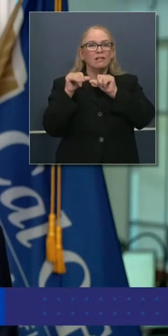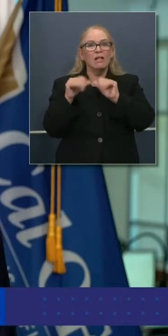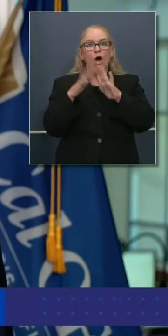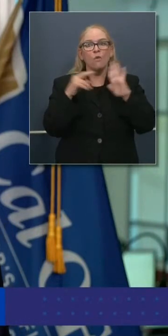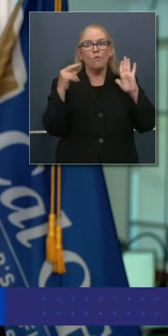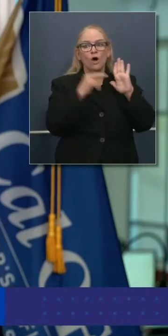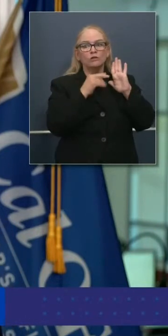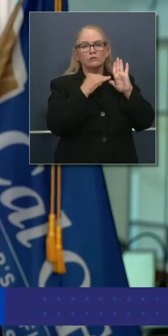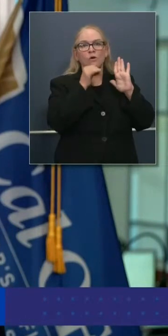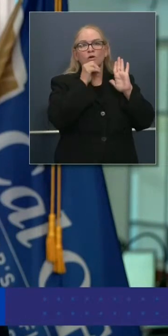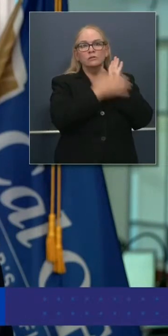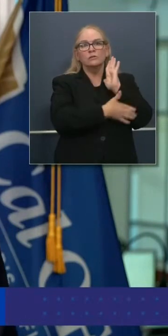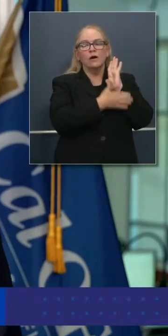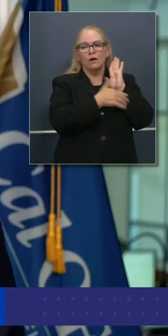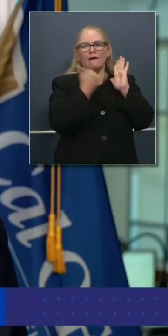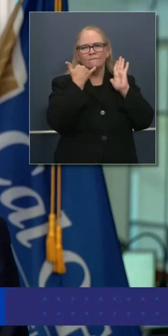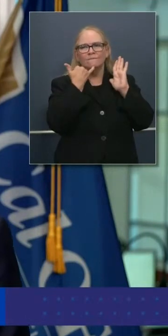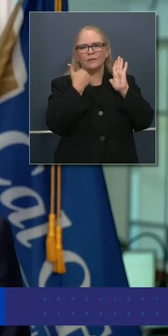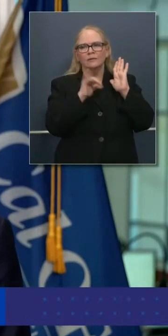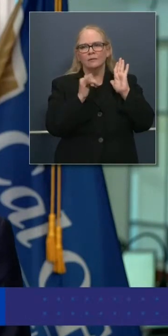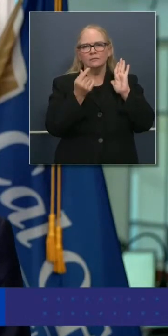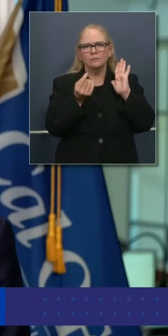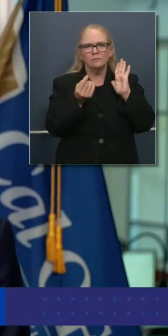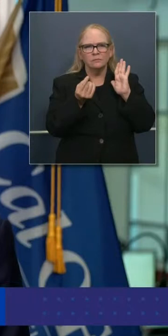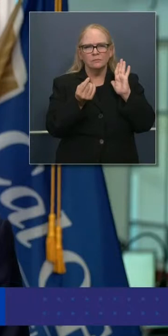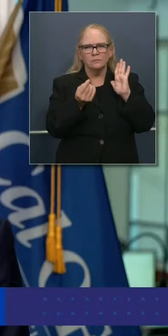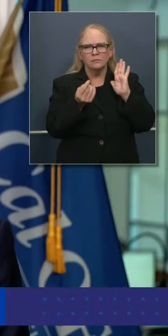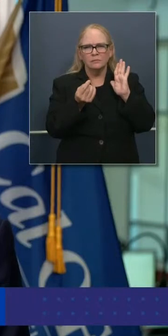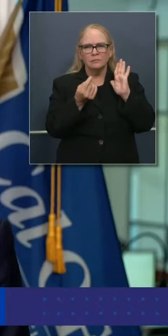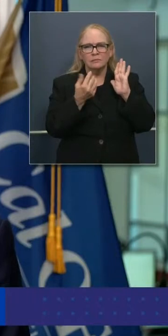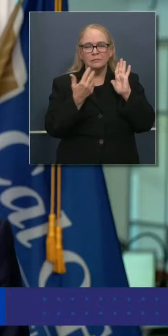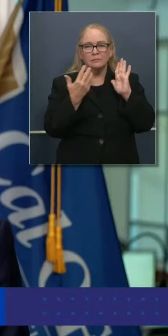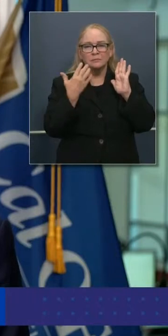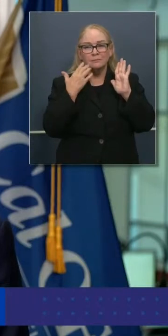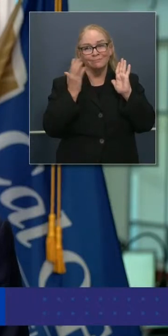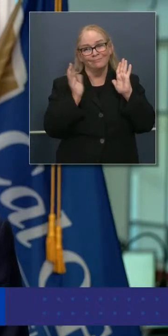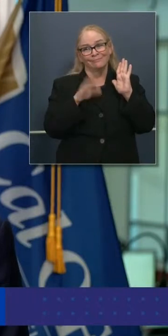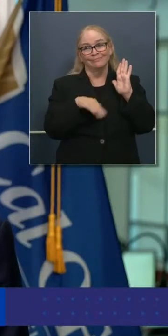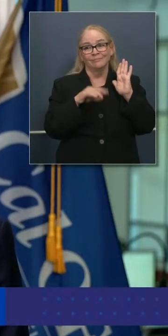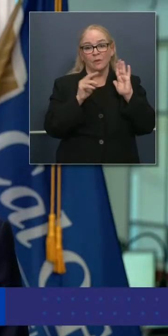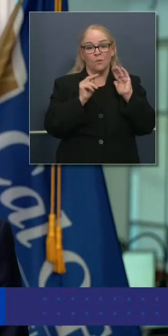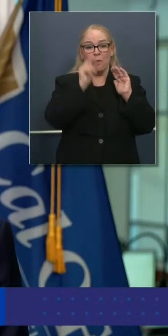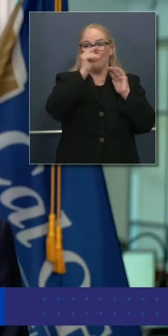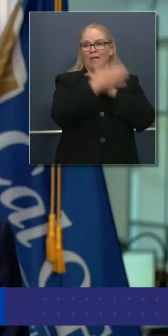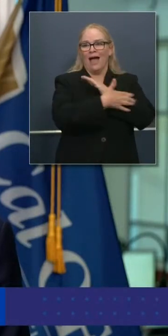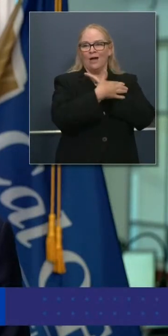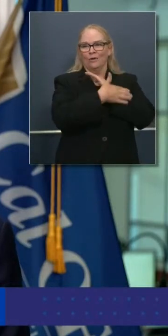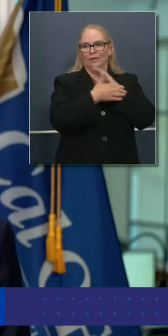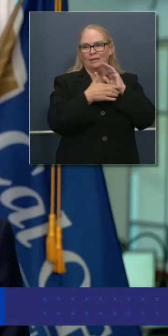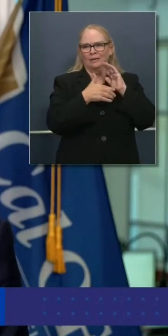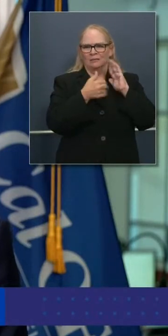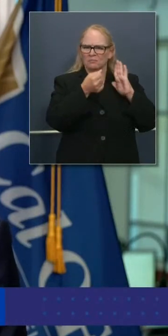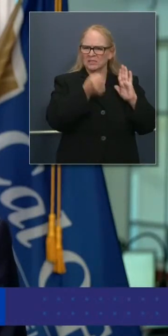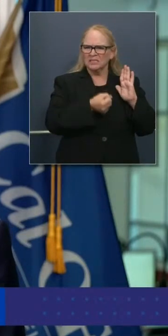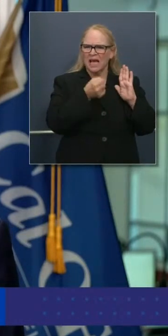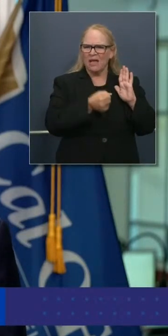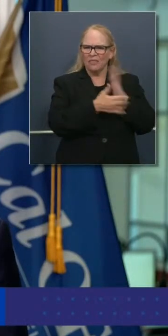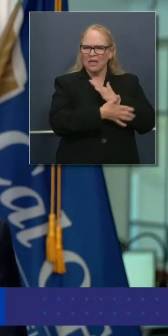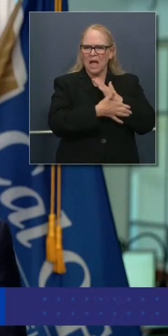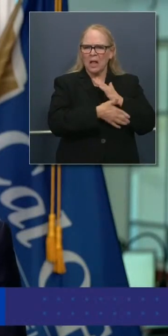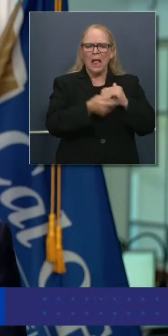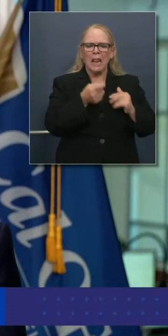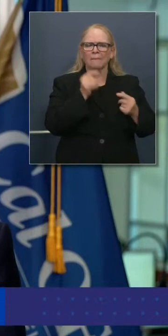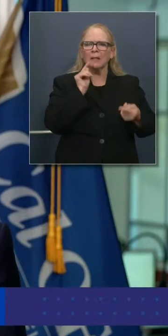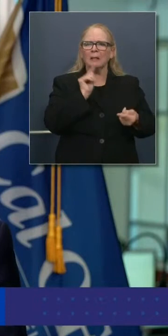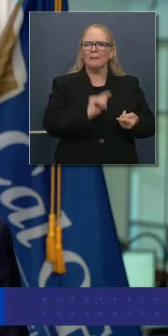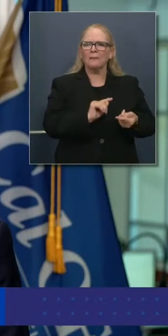in the county. North County is particularly hit hard, whereas South County doesn't see the transmission rate. In the waiver process, would